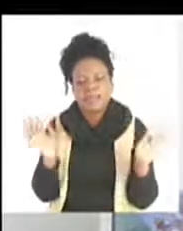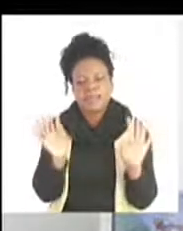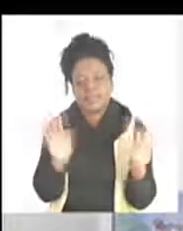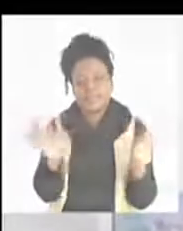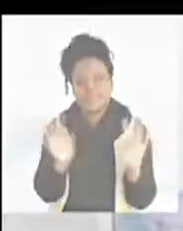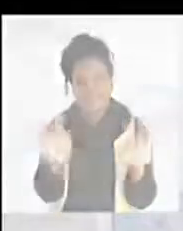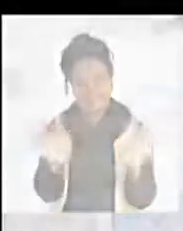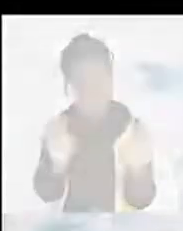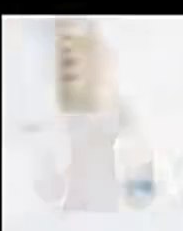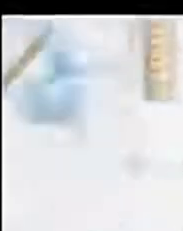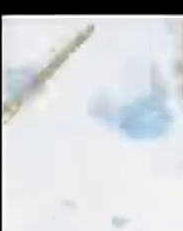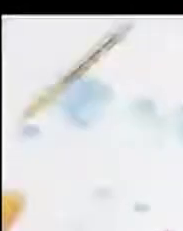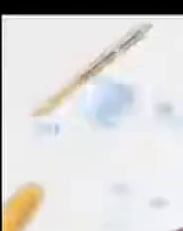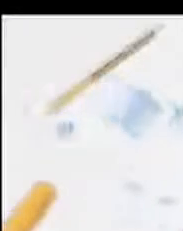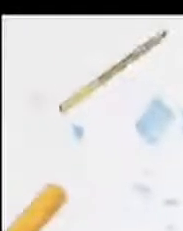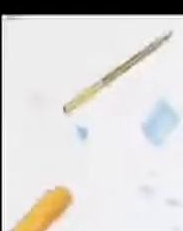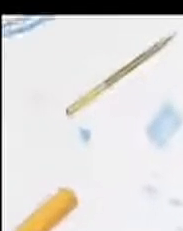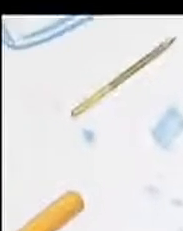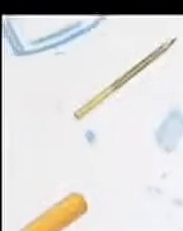ta-ta!